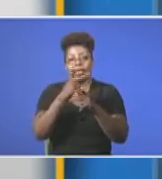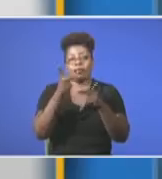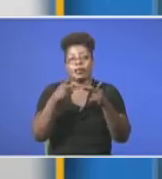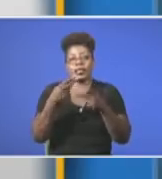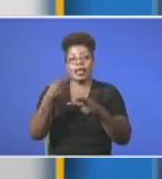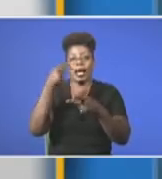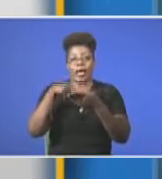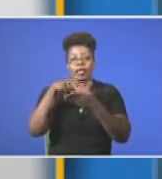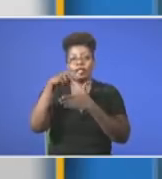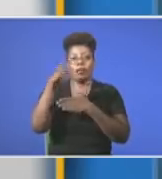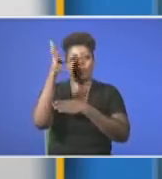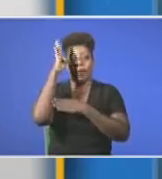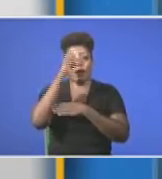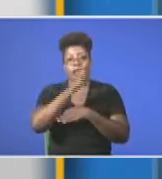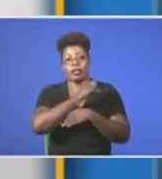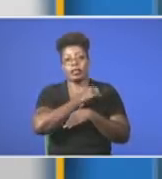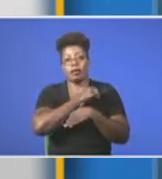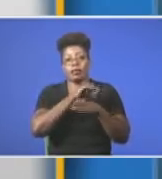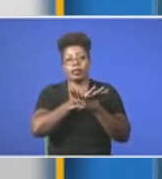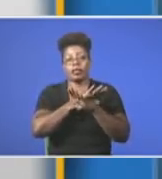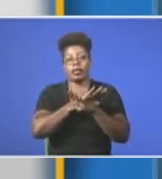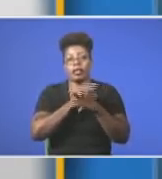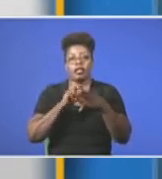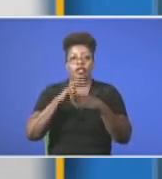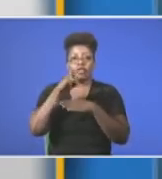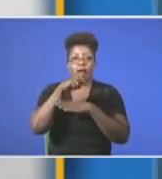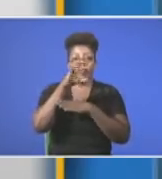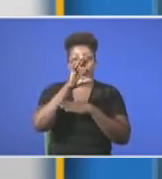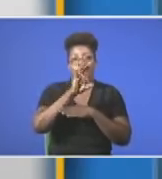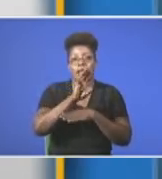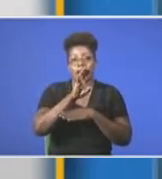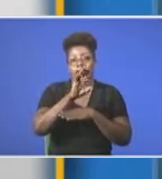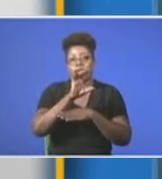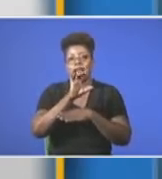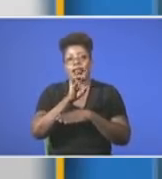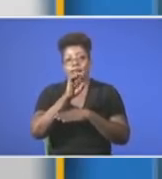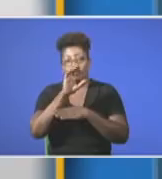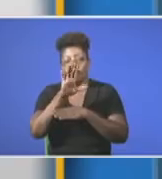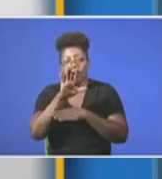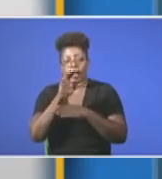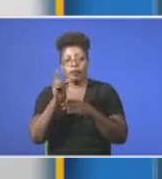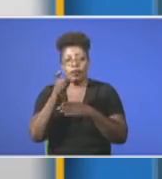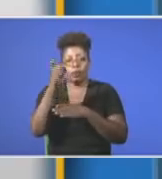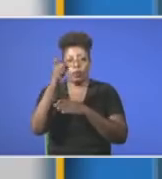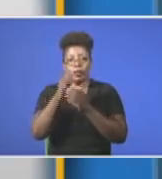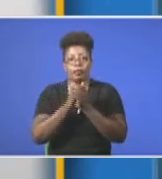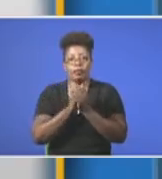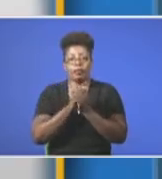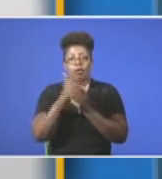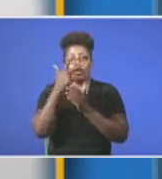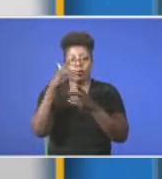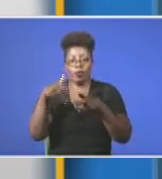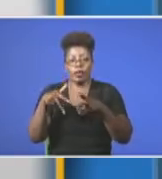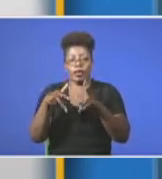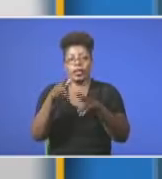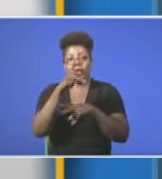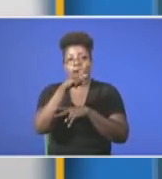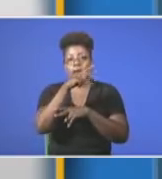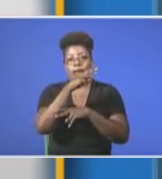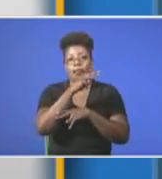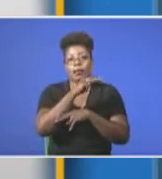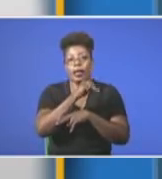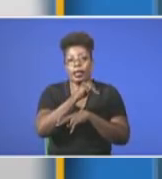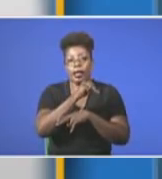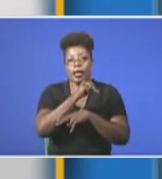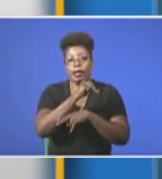the high jump, Barry clearing 7.5 1/4 to claim the win. Trios on the lanes today at the Pan American Bowling